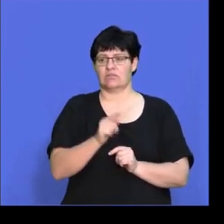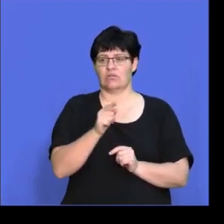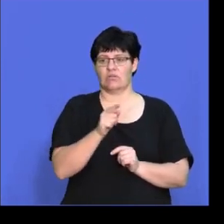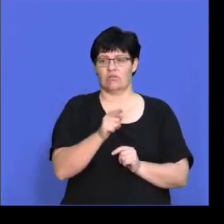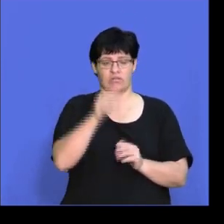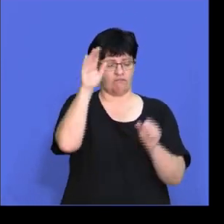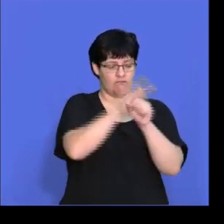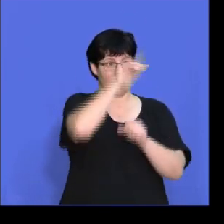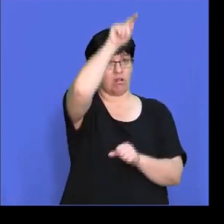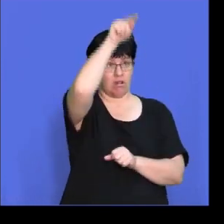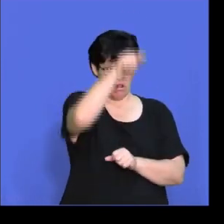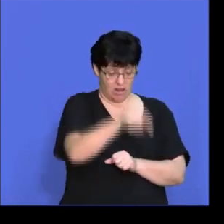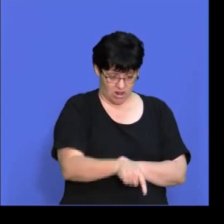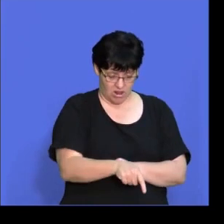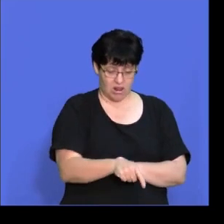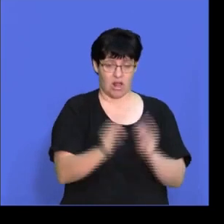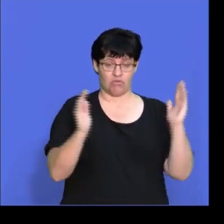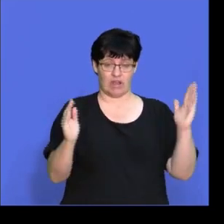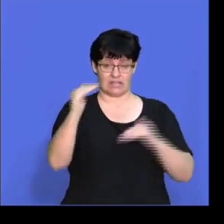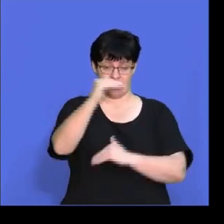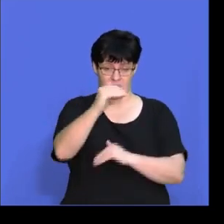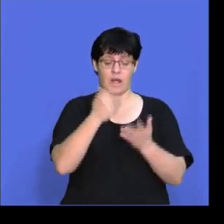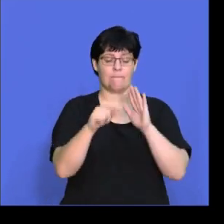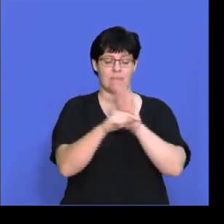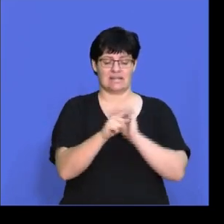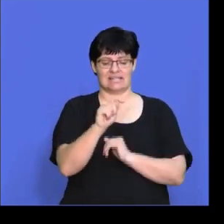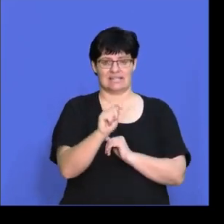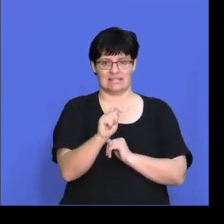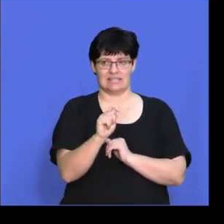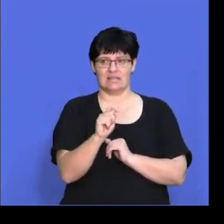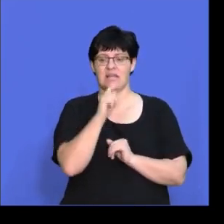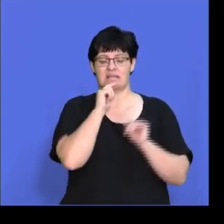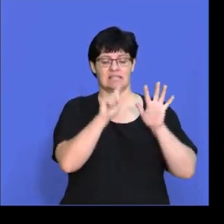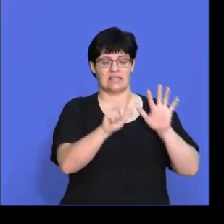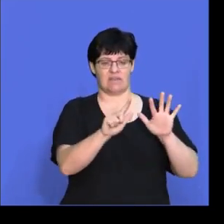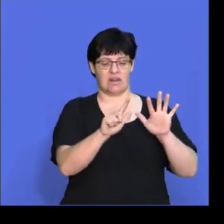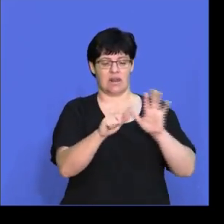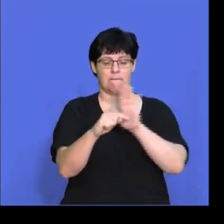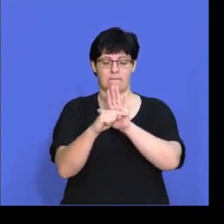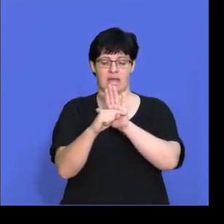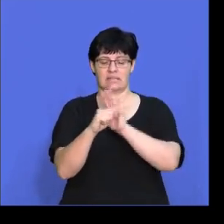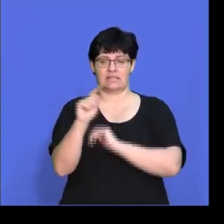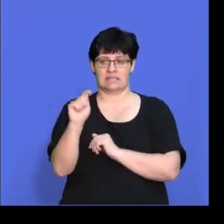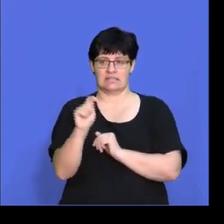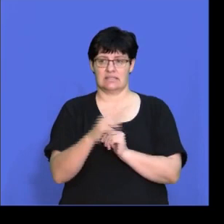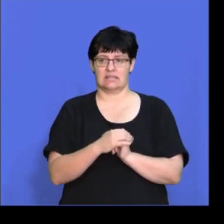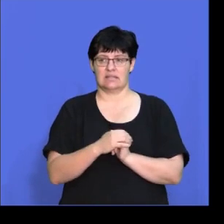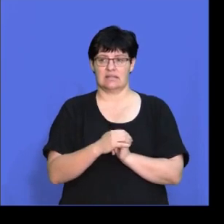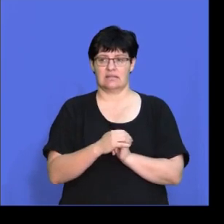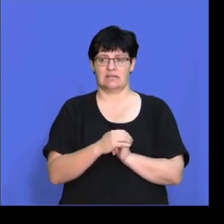there, is the whole breadth of the rectangle minus the t. So that is 7 minus